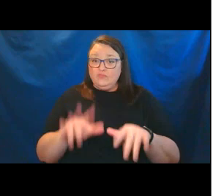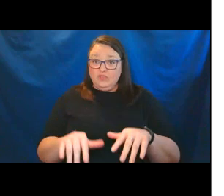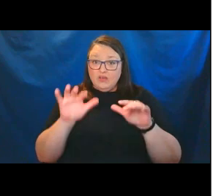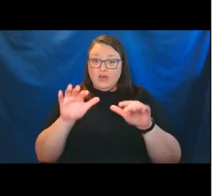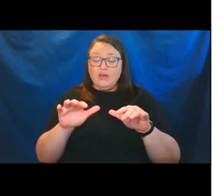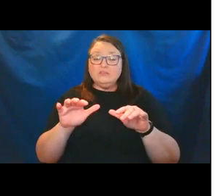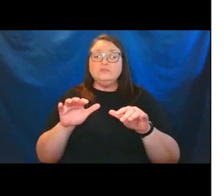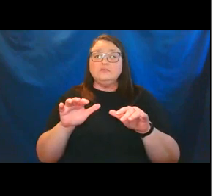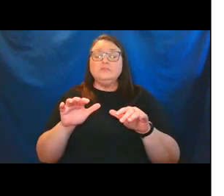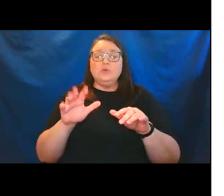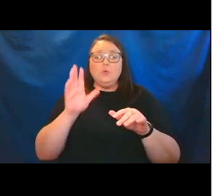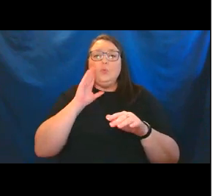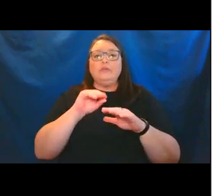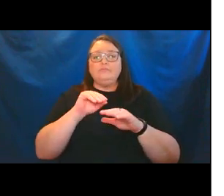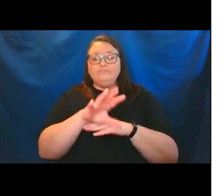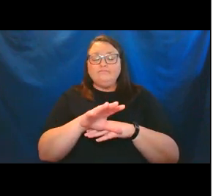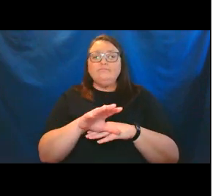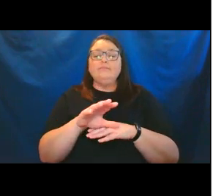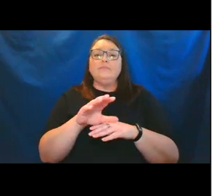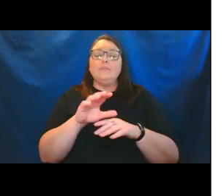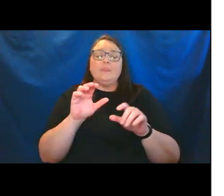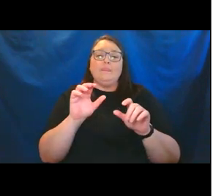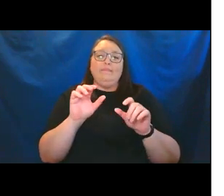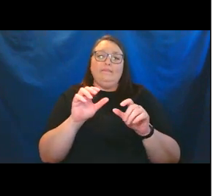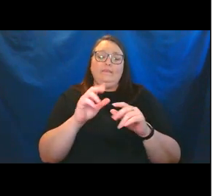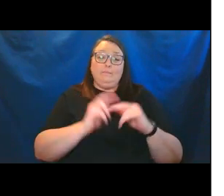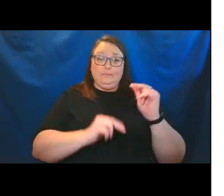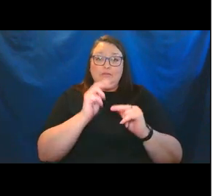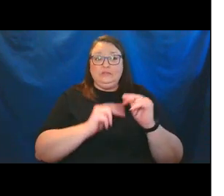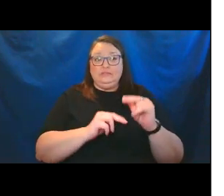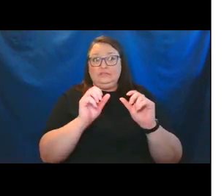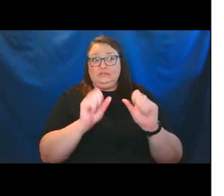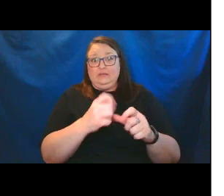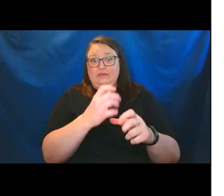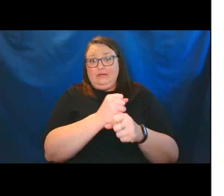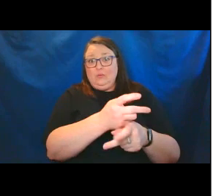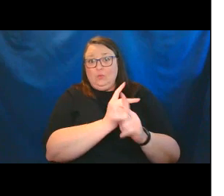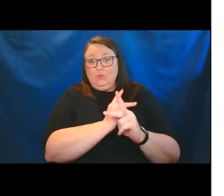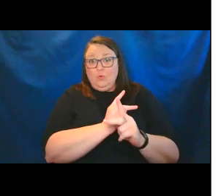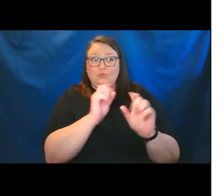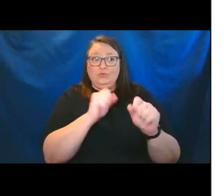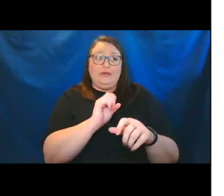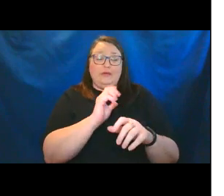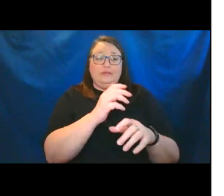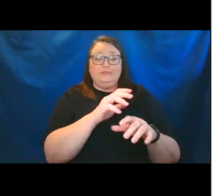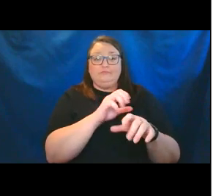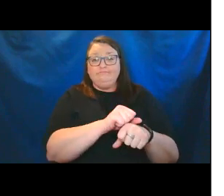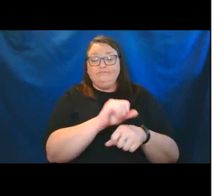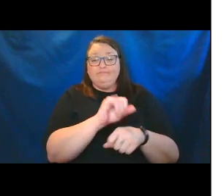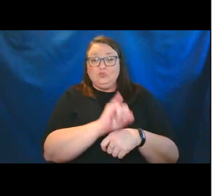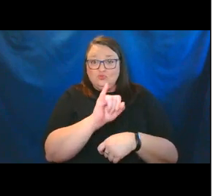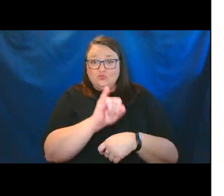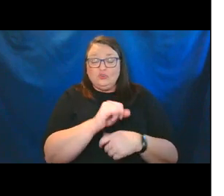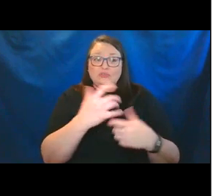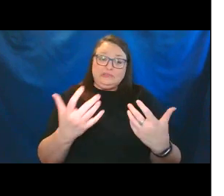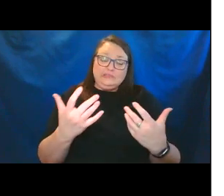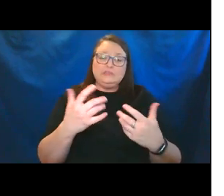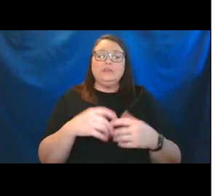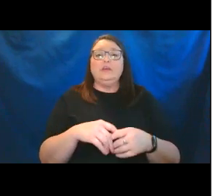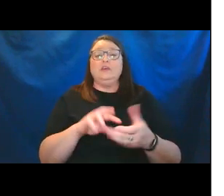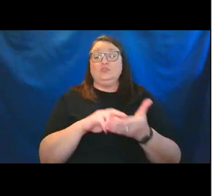the mortgageability and insurability of our buildings, and the banks have told us that we're looking at a 40%